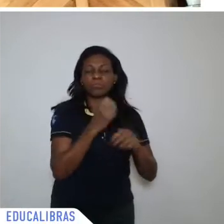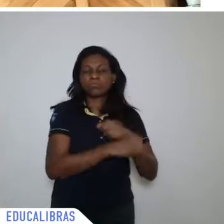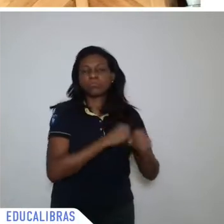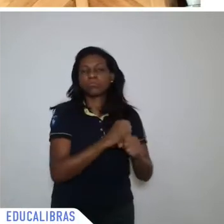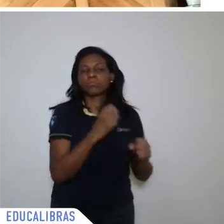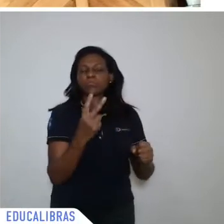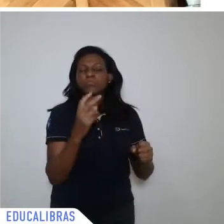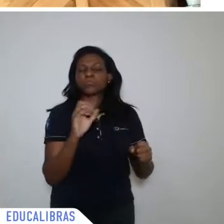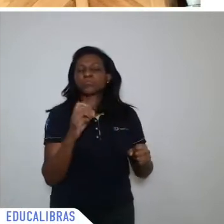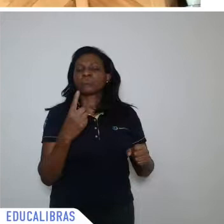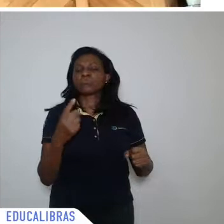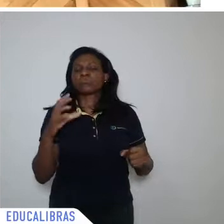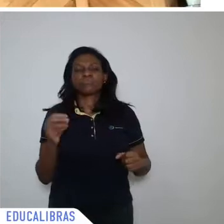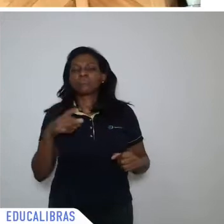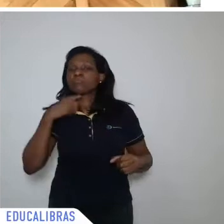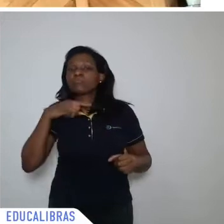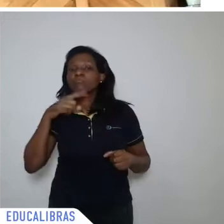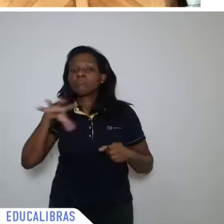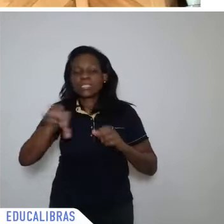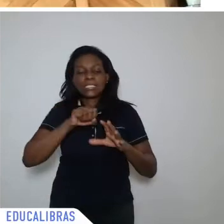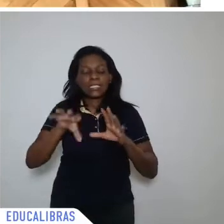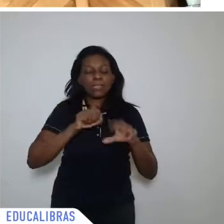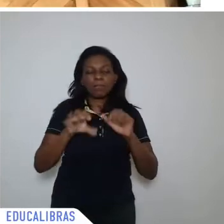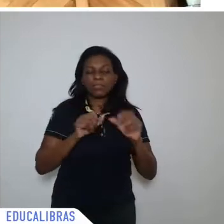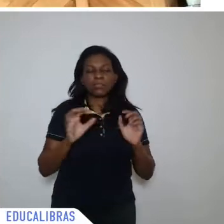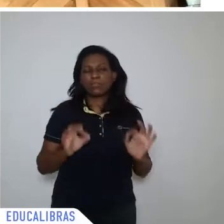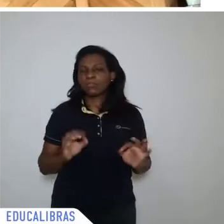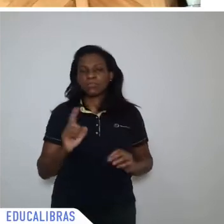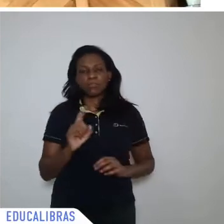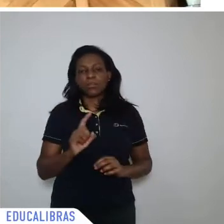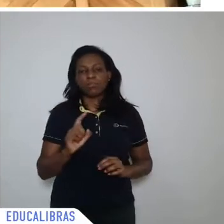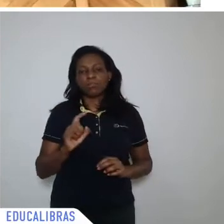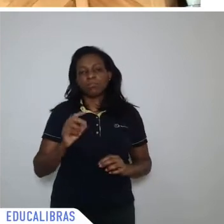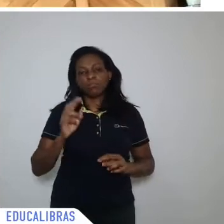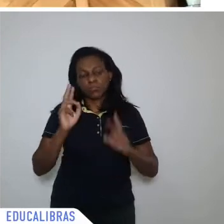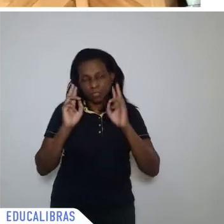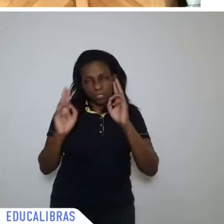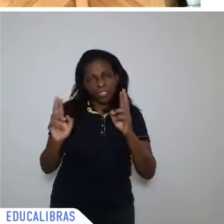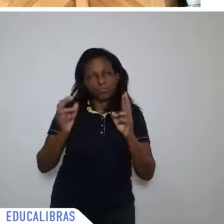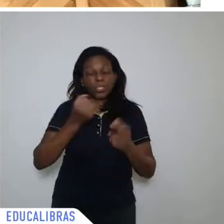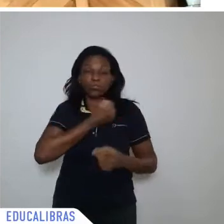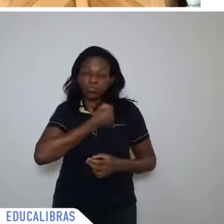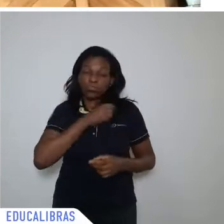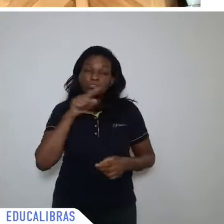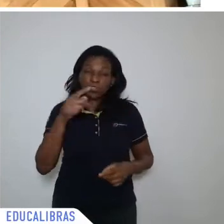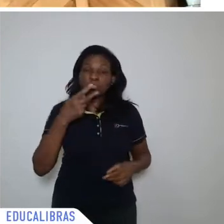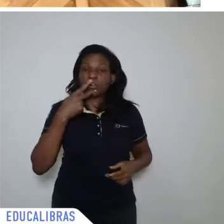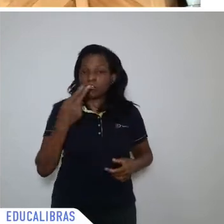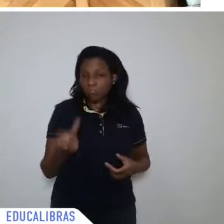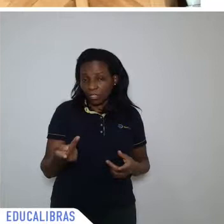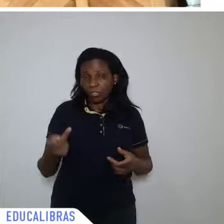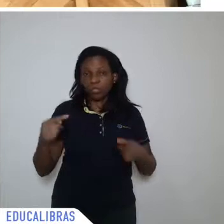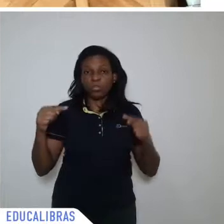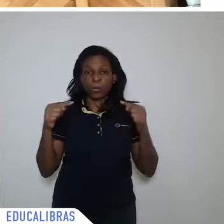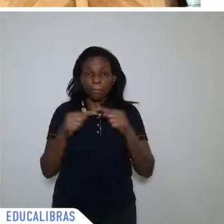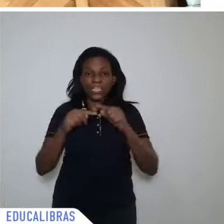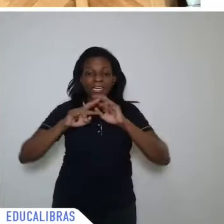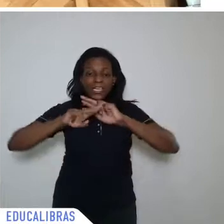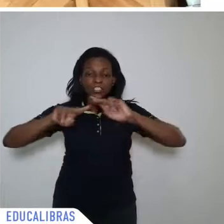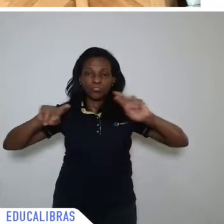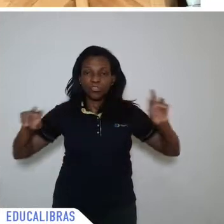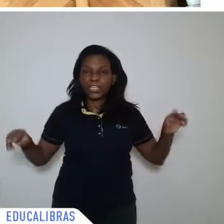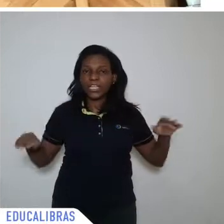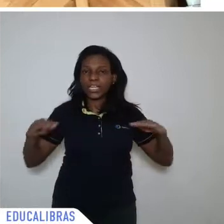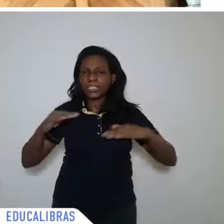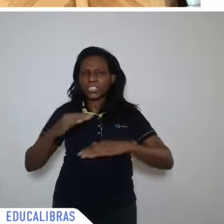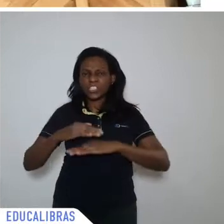come from the census. They are unable to capture all the specificities you've mentioned, which are